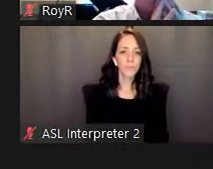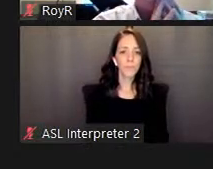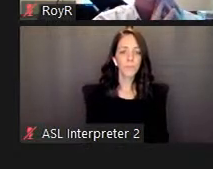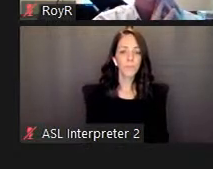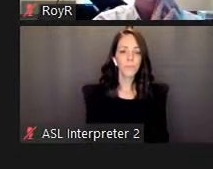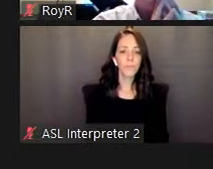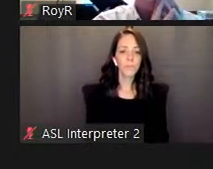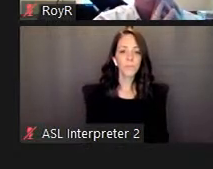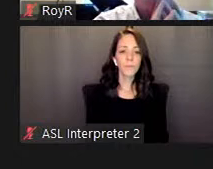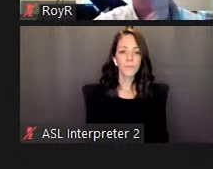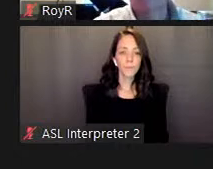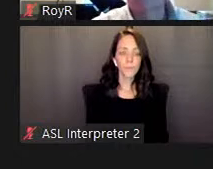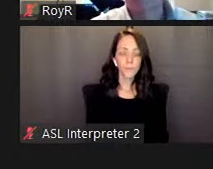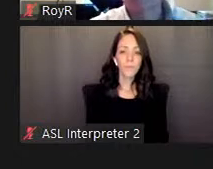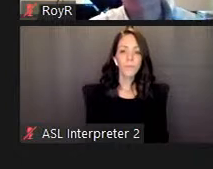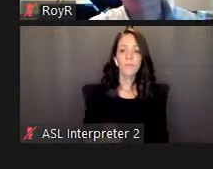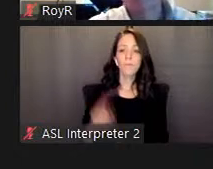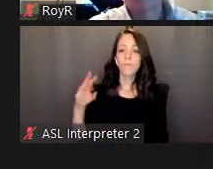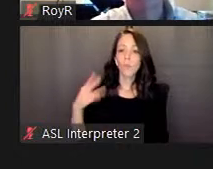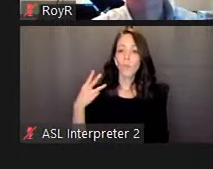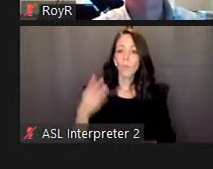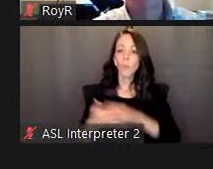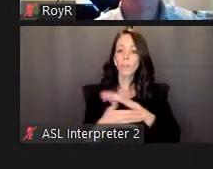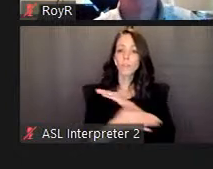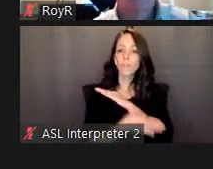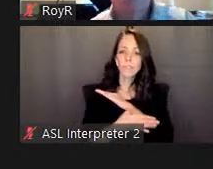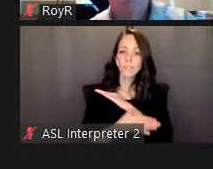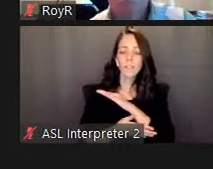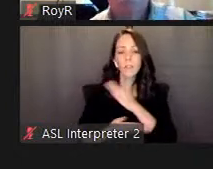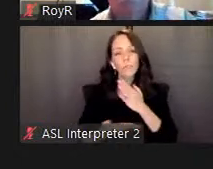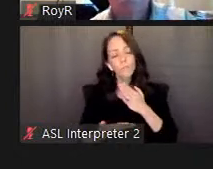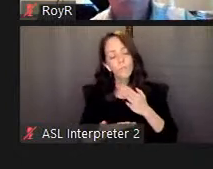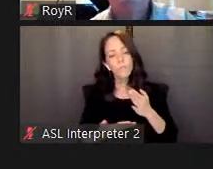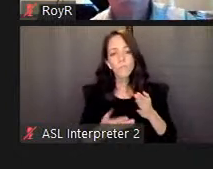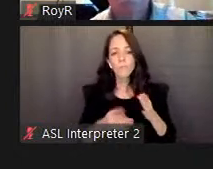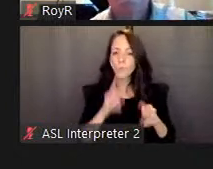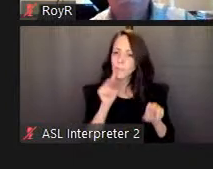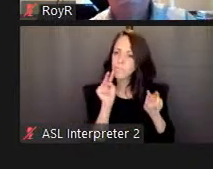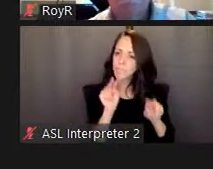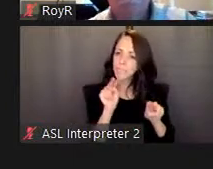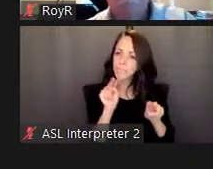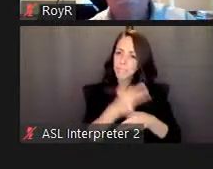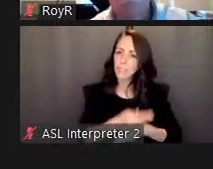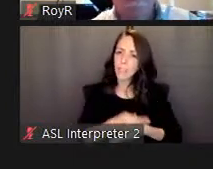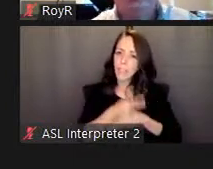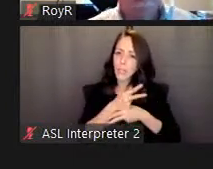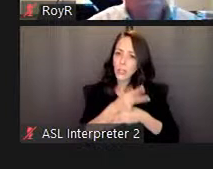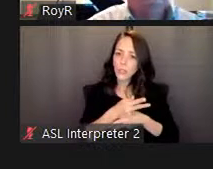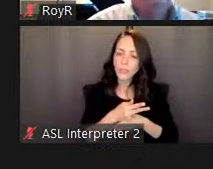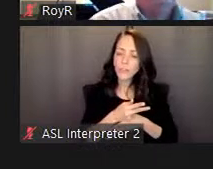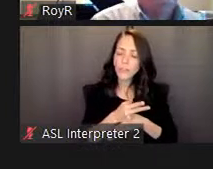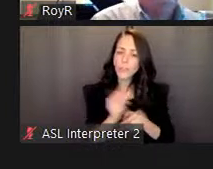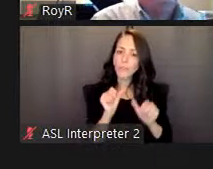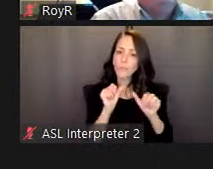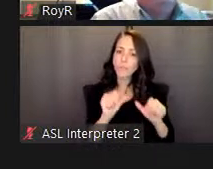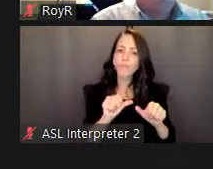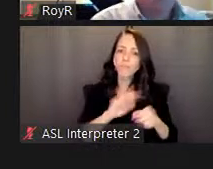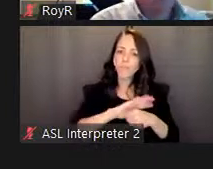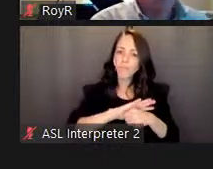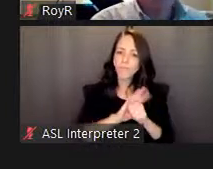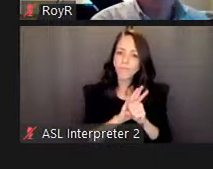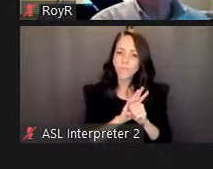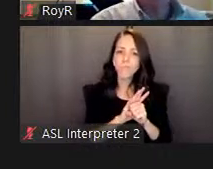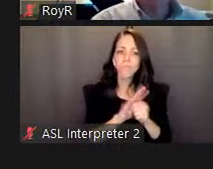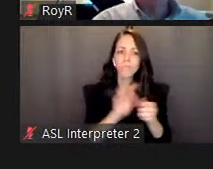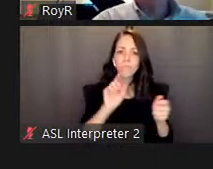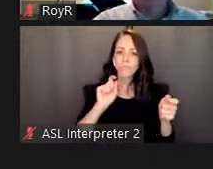Washington County is very carefully balancing the continued response of the pandemic as well as pandemic